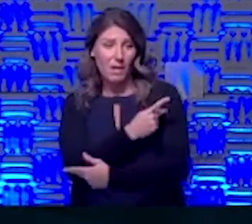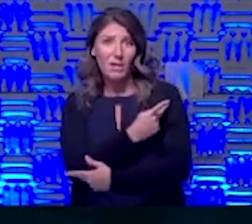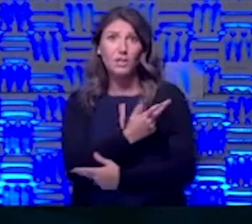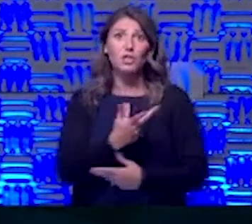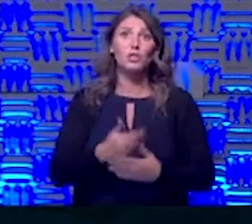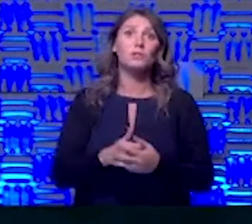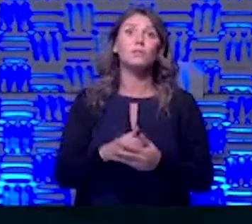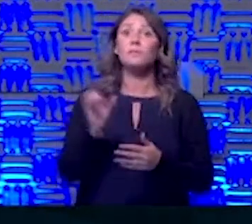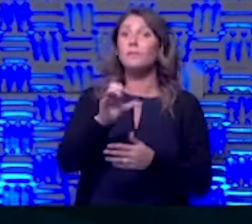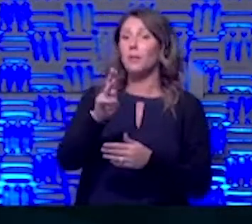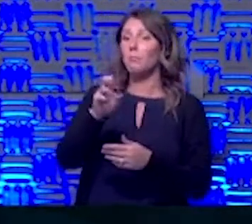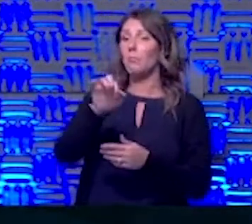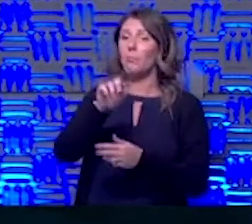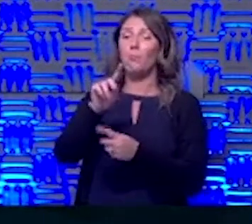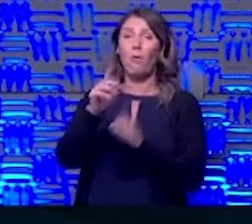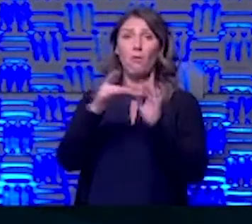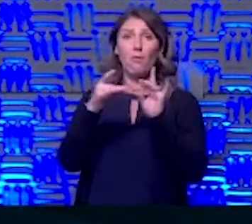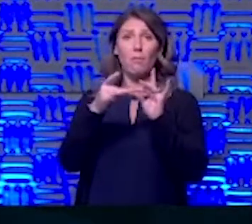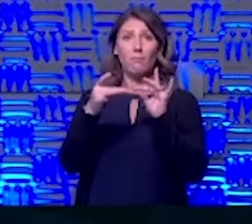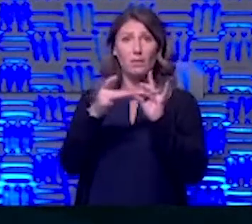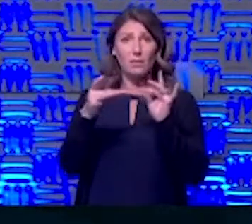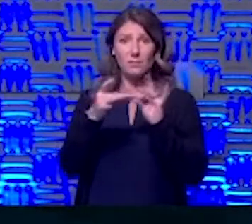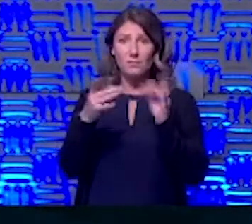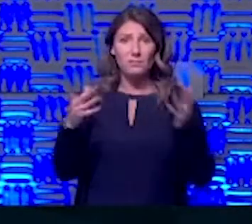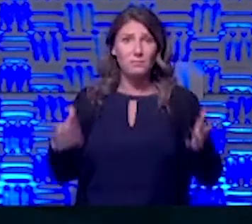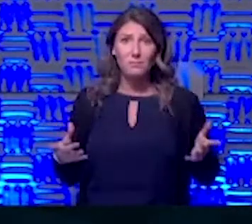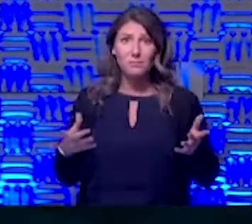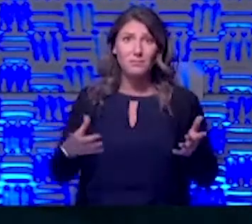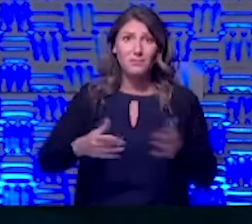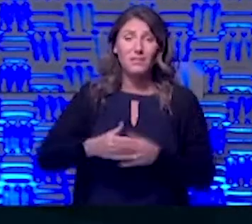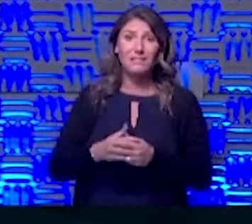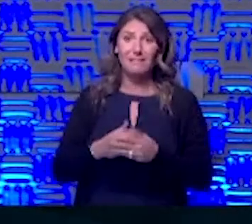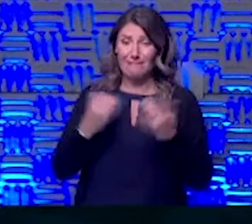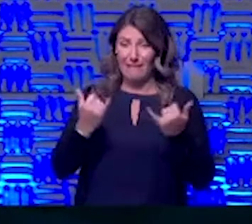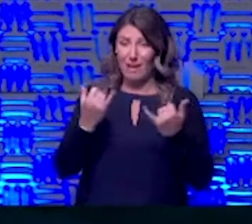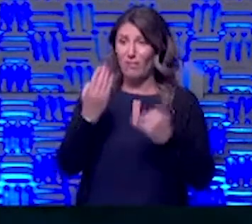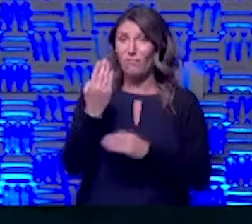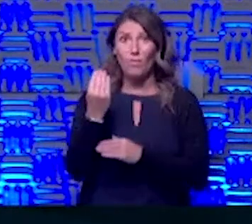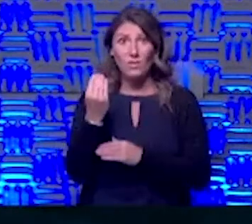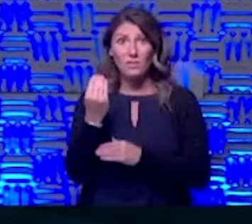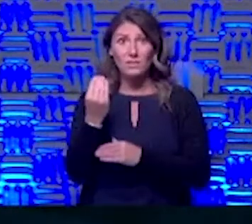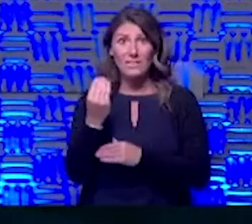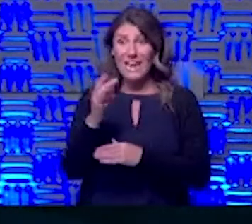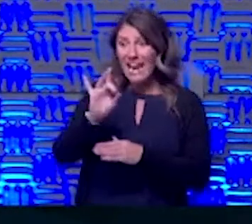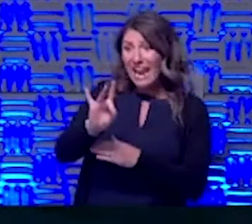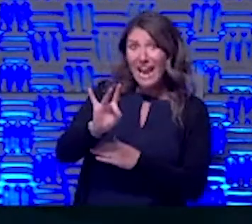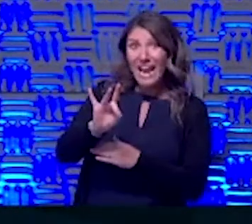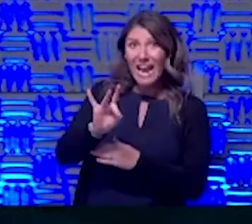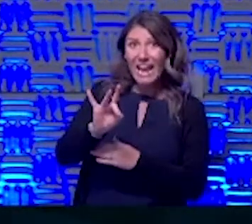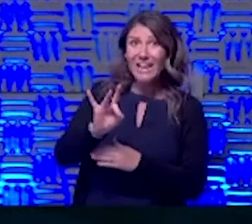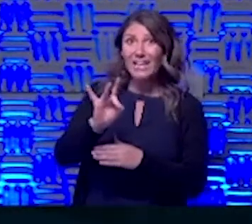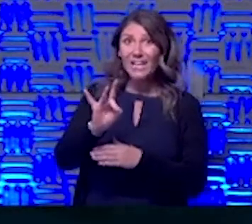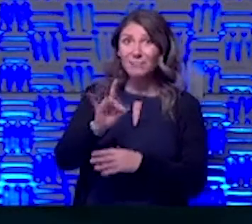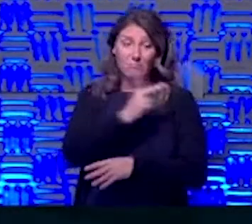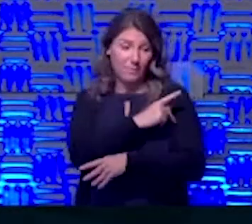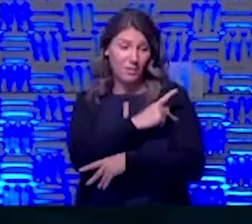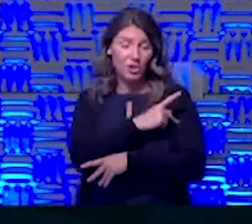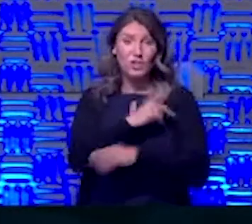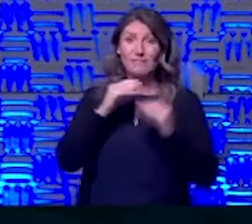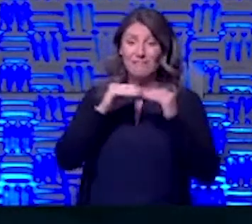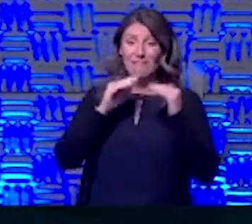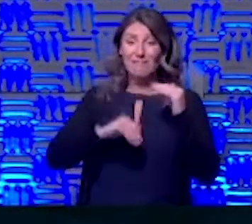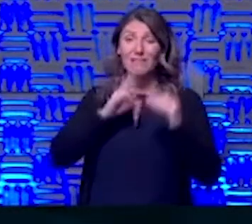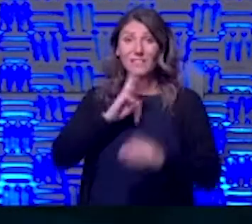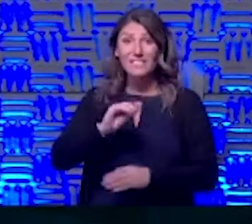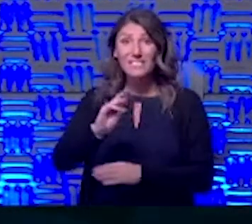what Mark talked about, in our 14, 8 of them were less than 60 years of age, 5 of them less than